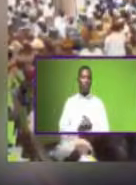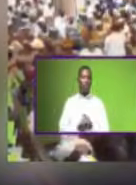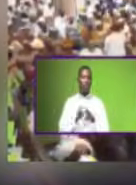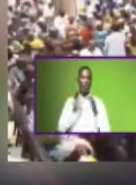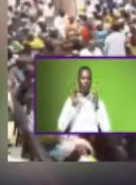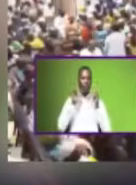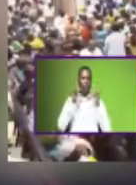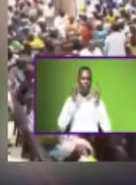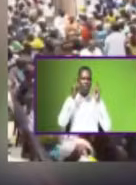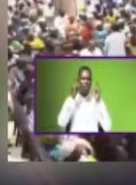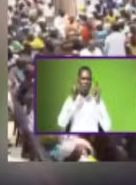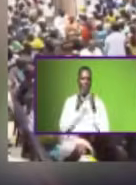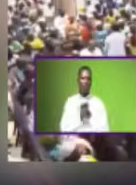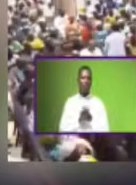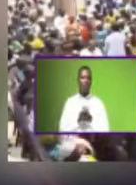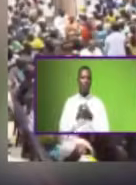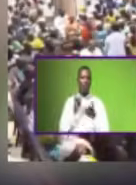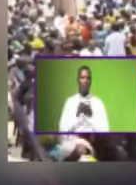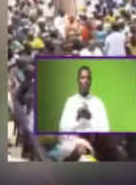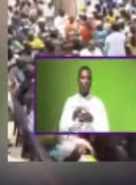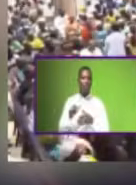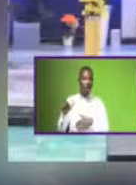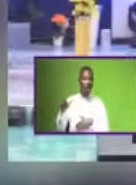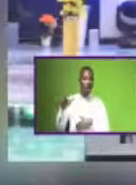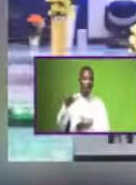And